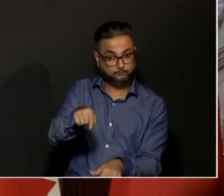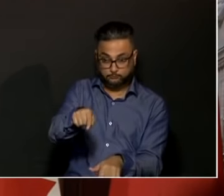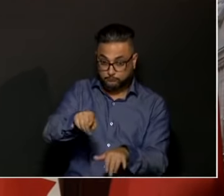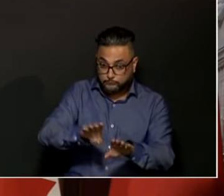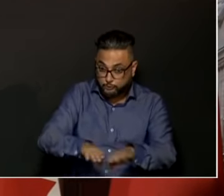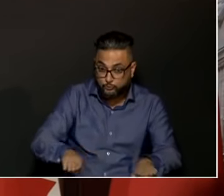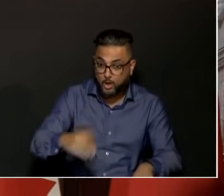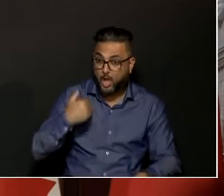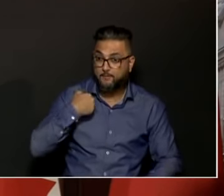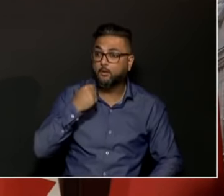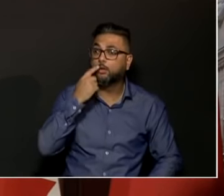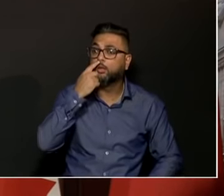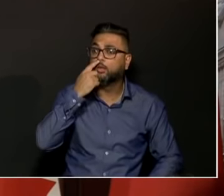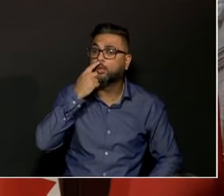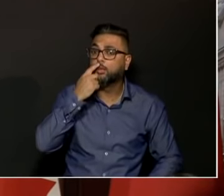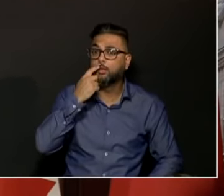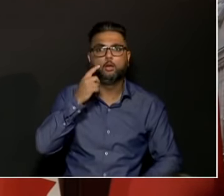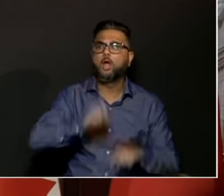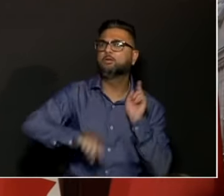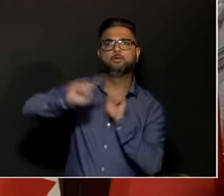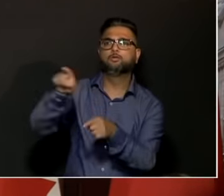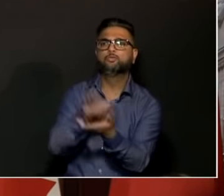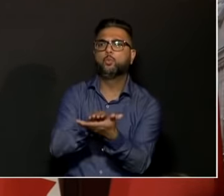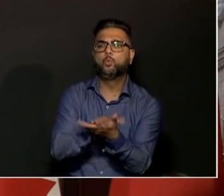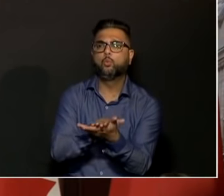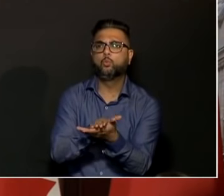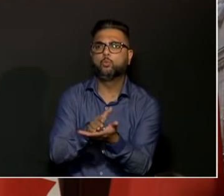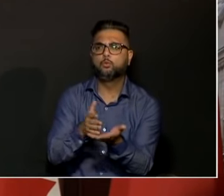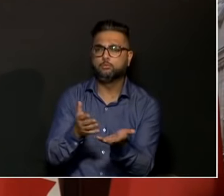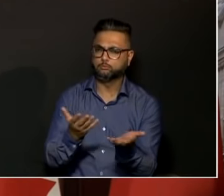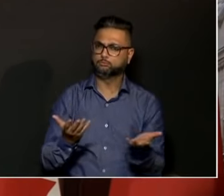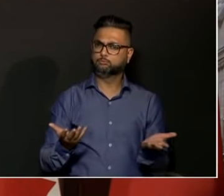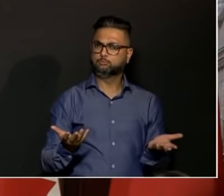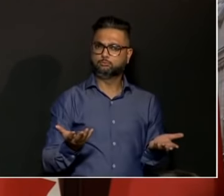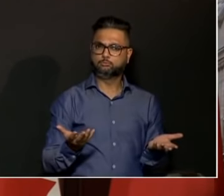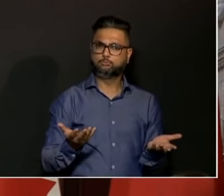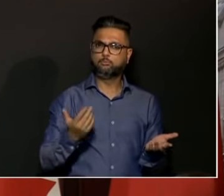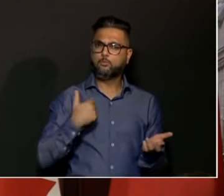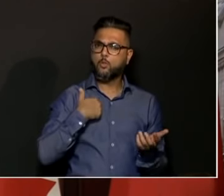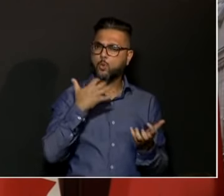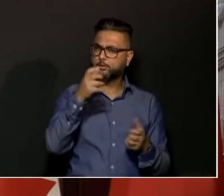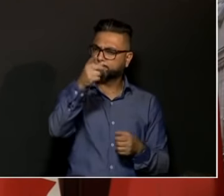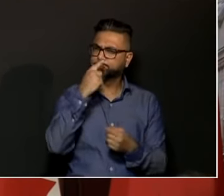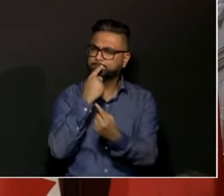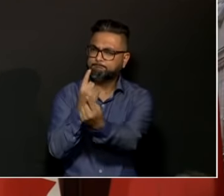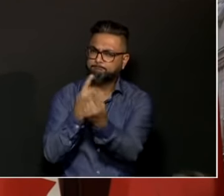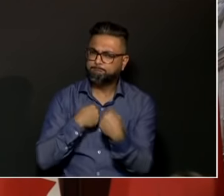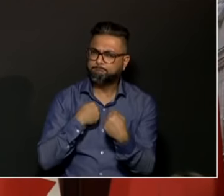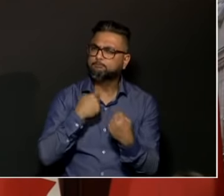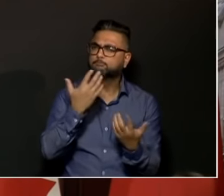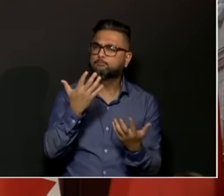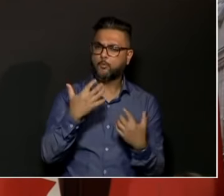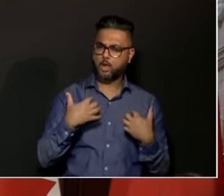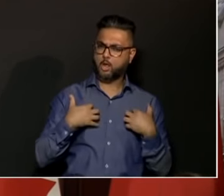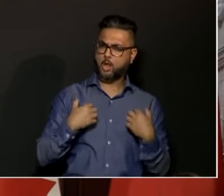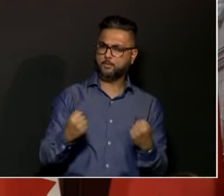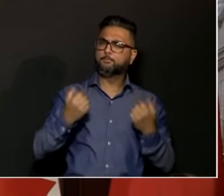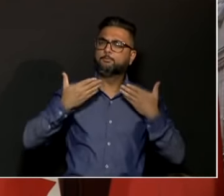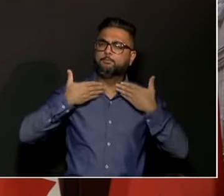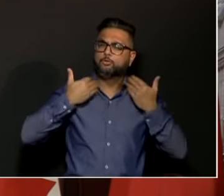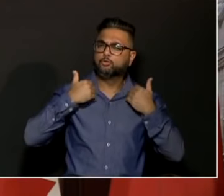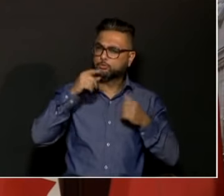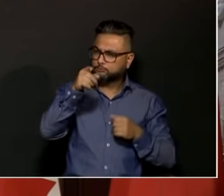minister mentioned that that's being reviewed, but I want to really get a sense from you and the health minister. How much longer will that